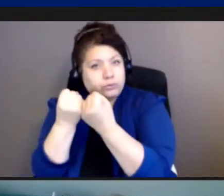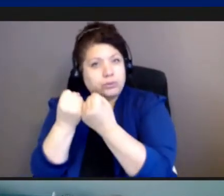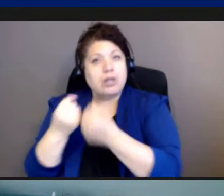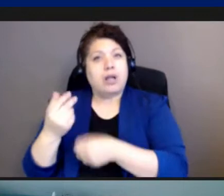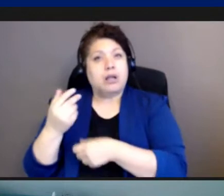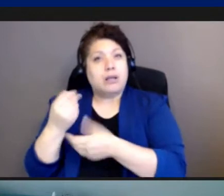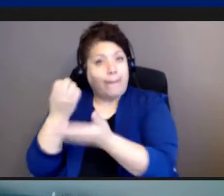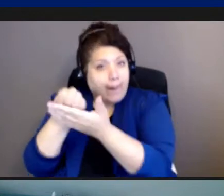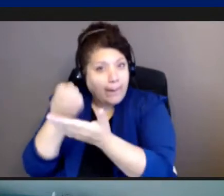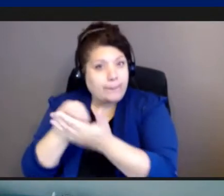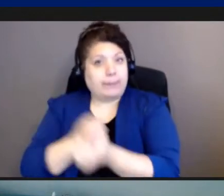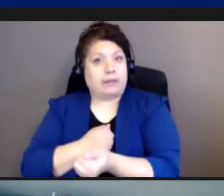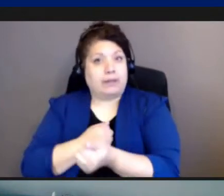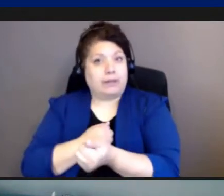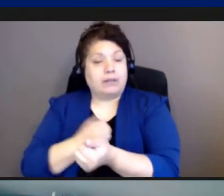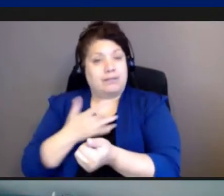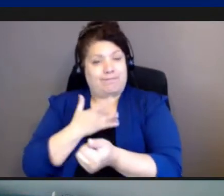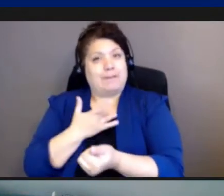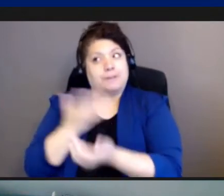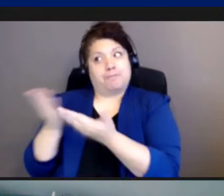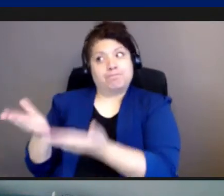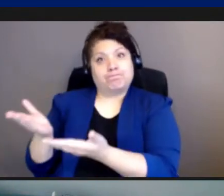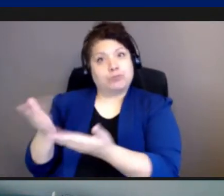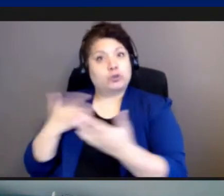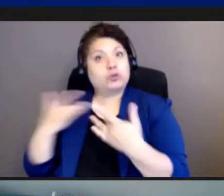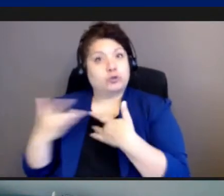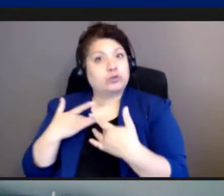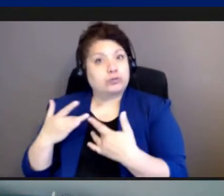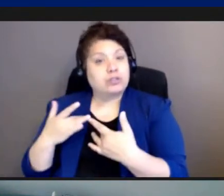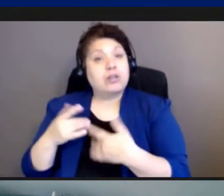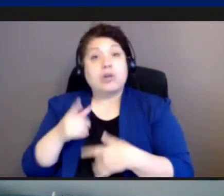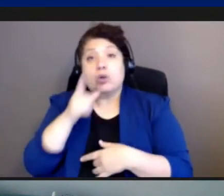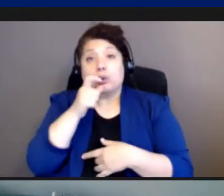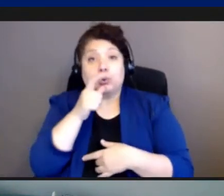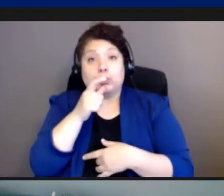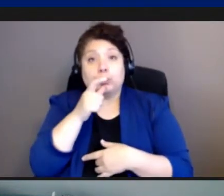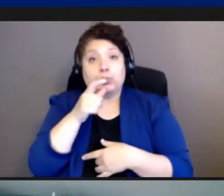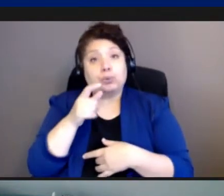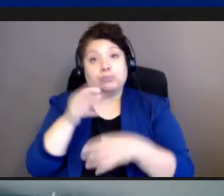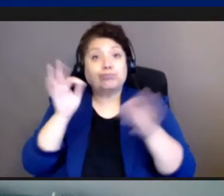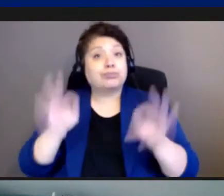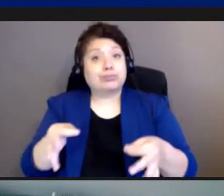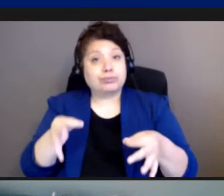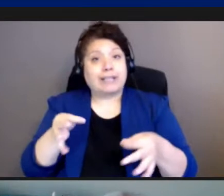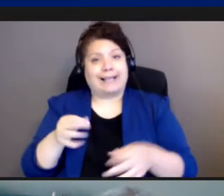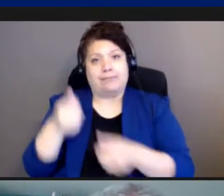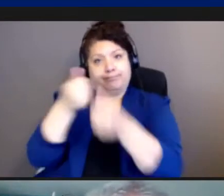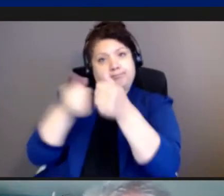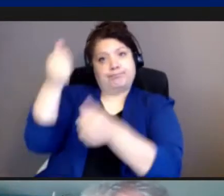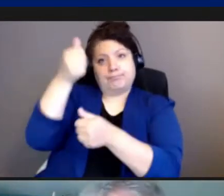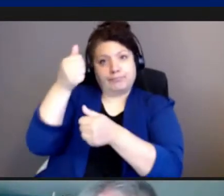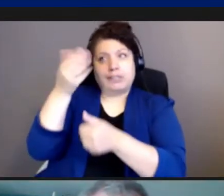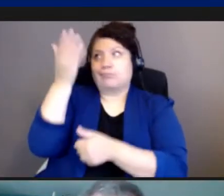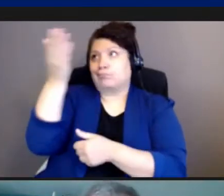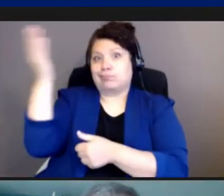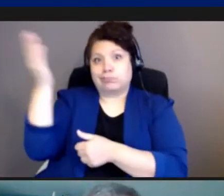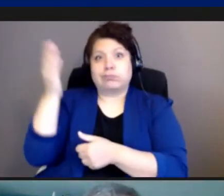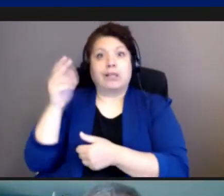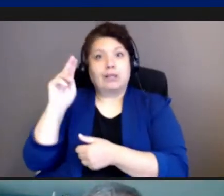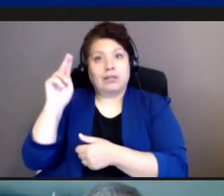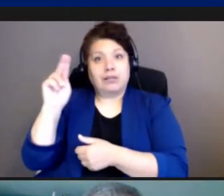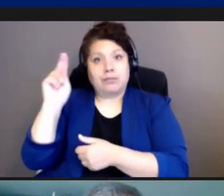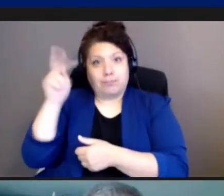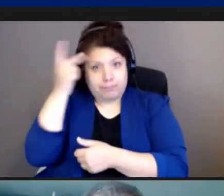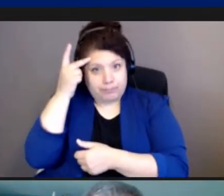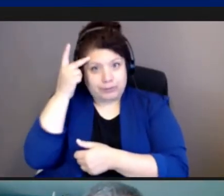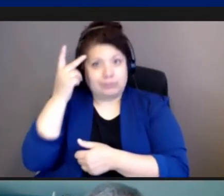concerned with. But I think ultimately elected officials need to weigh all of the perspectives, and